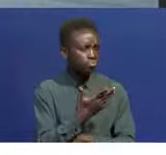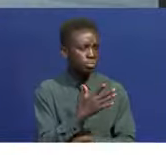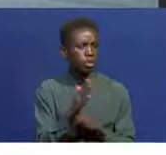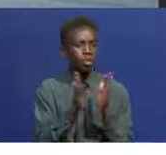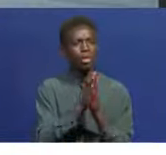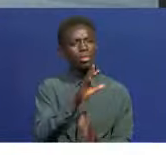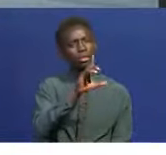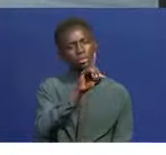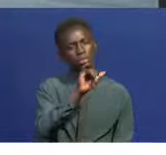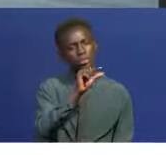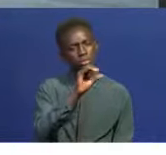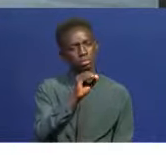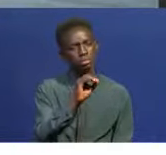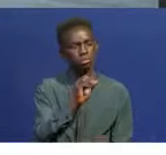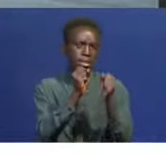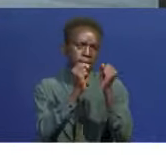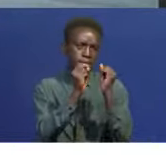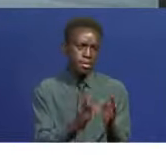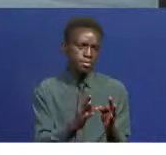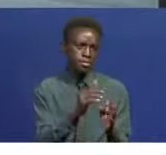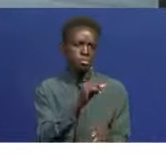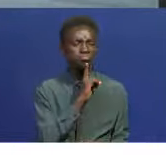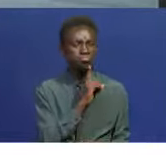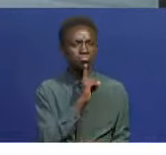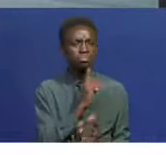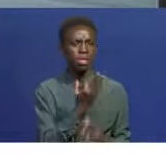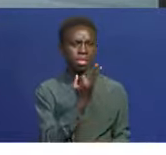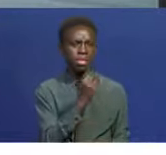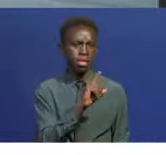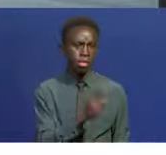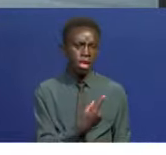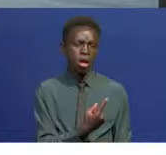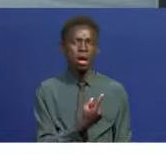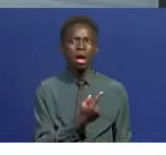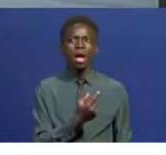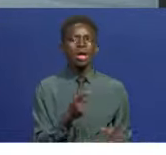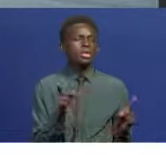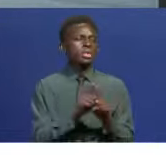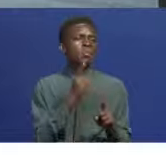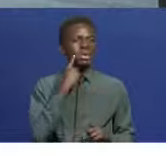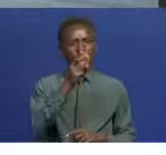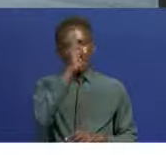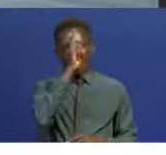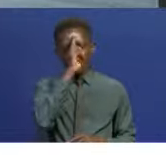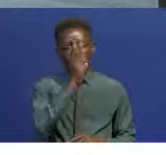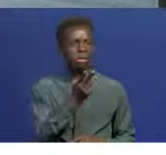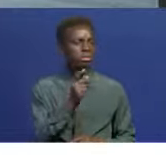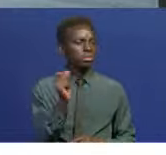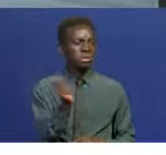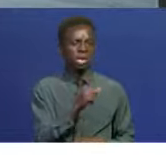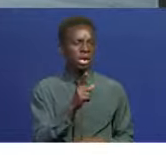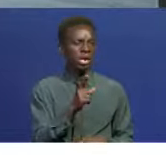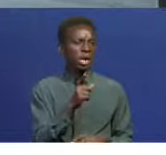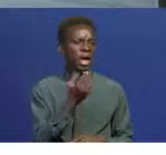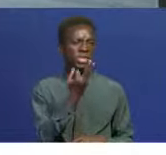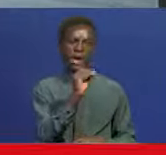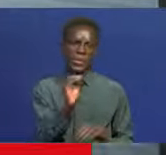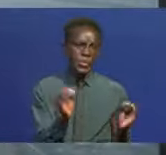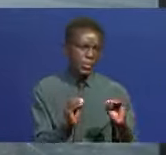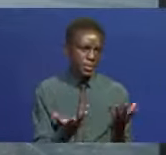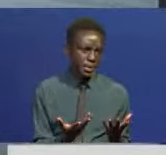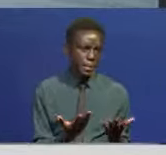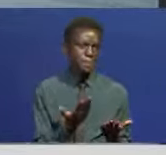about 30,000 and even an entry level cop is not paid that amount, maybe there should have been more consultation